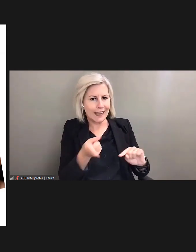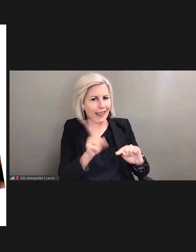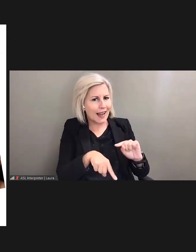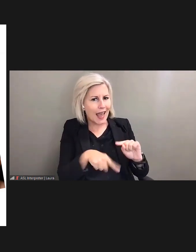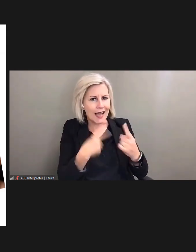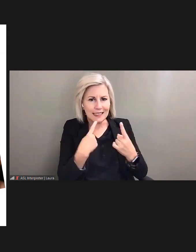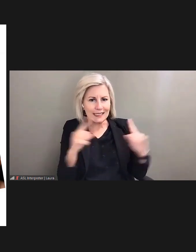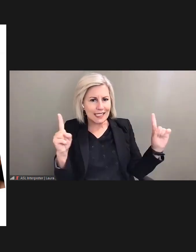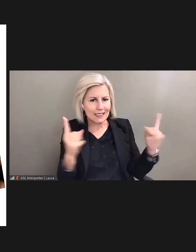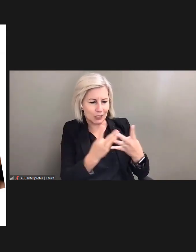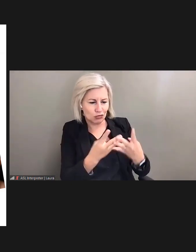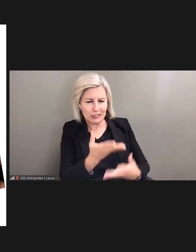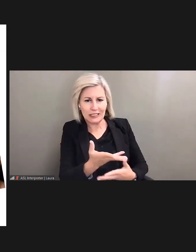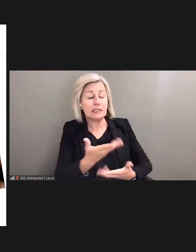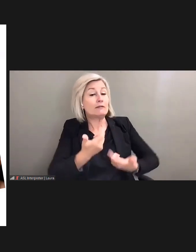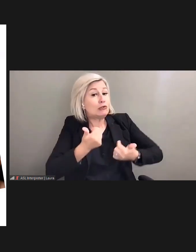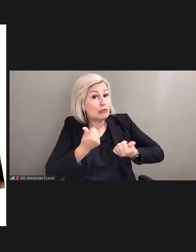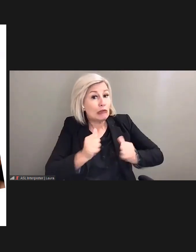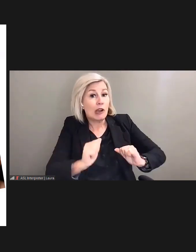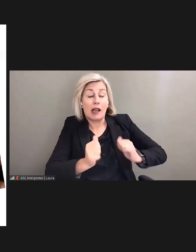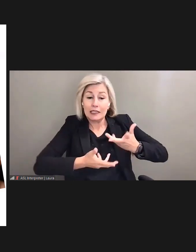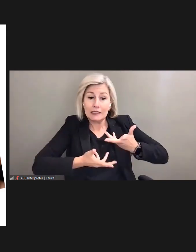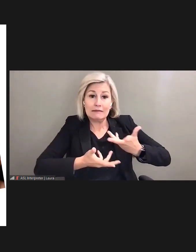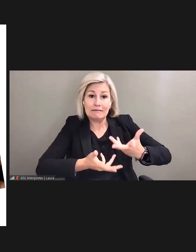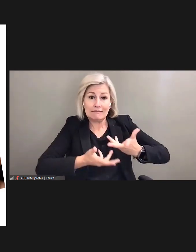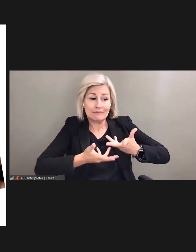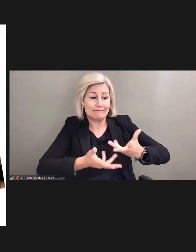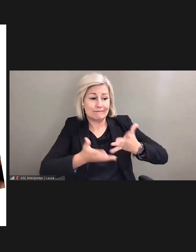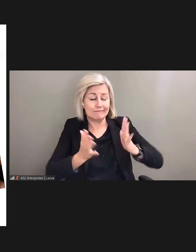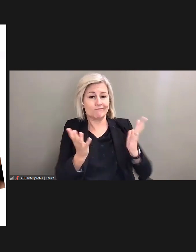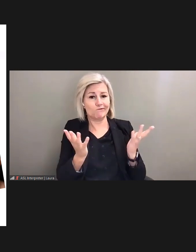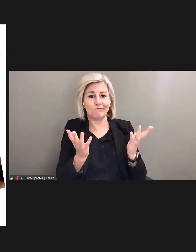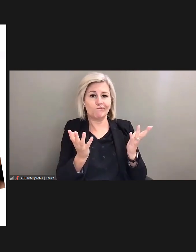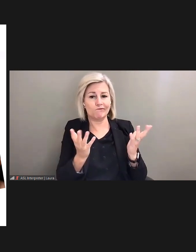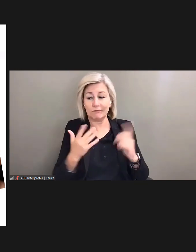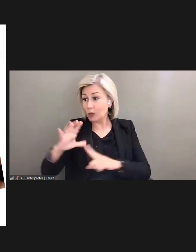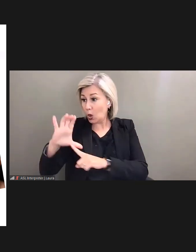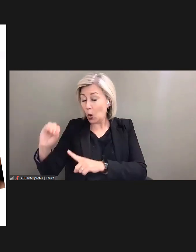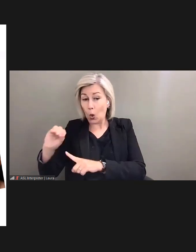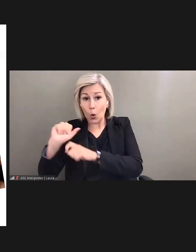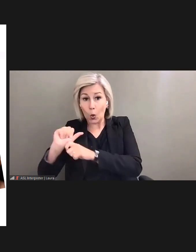So after you've tried everything you can do, and you've had a colleague